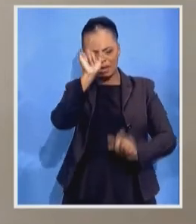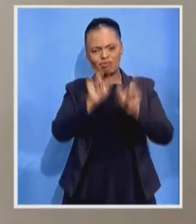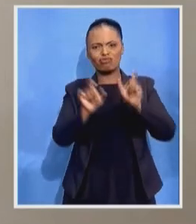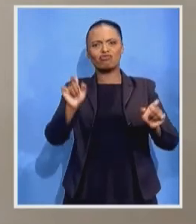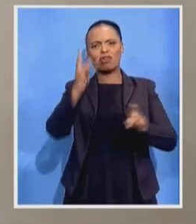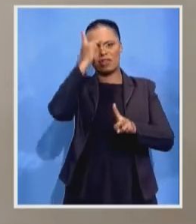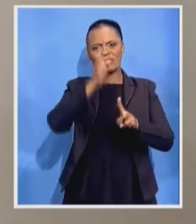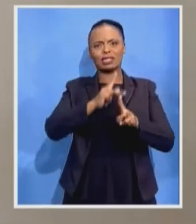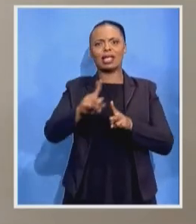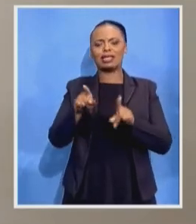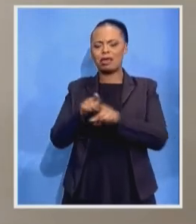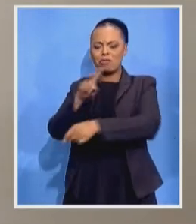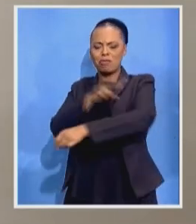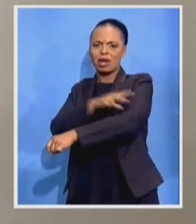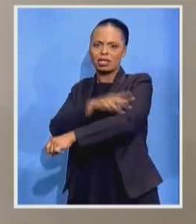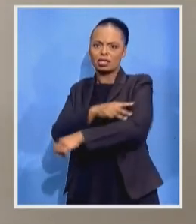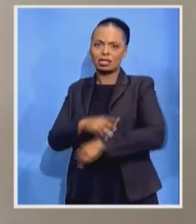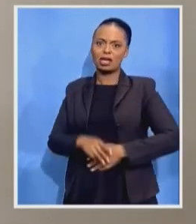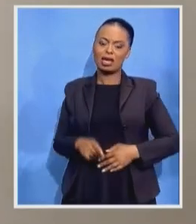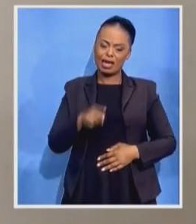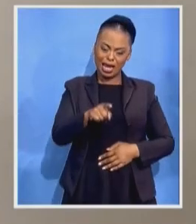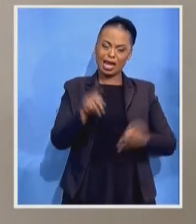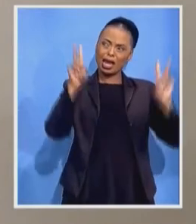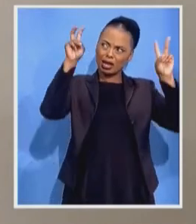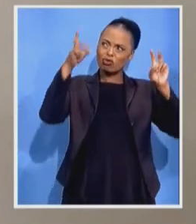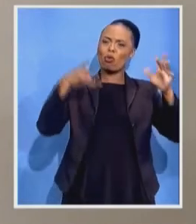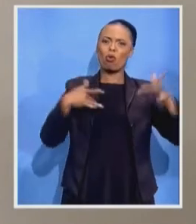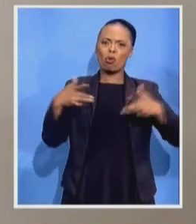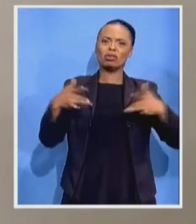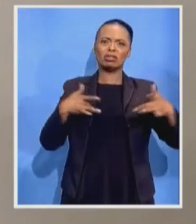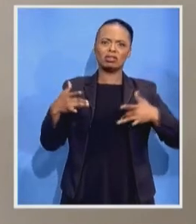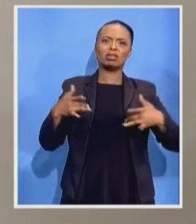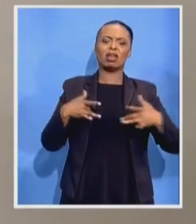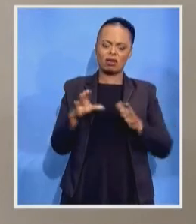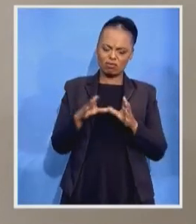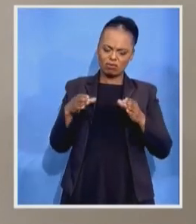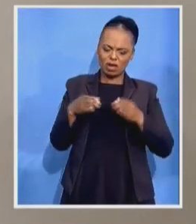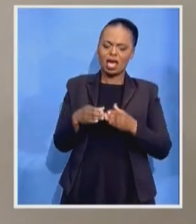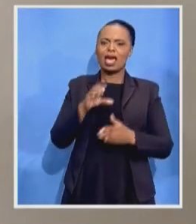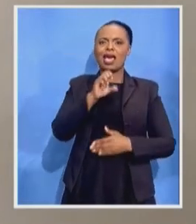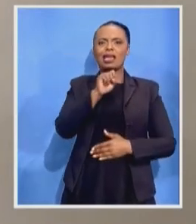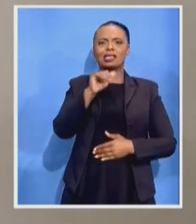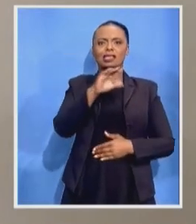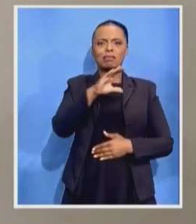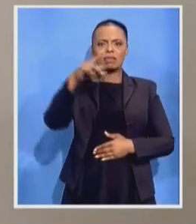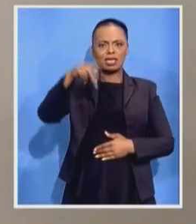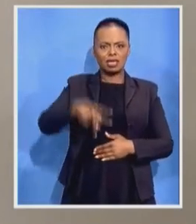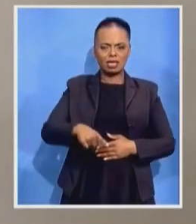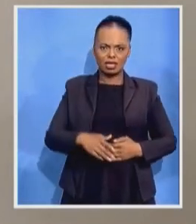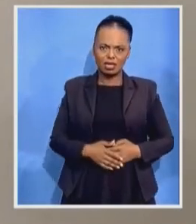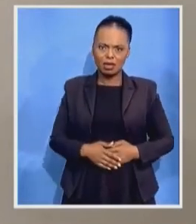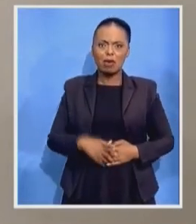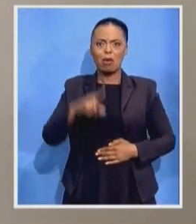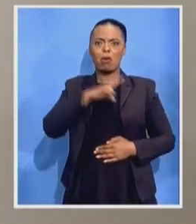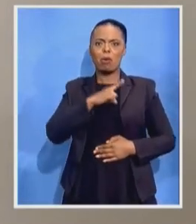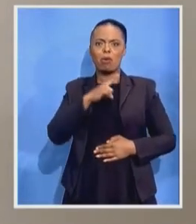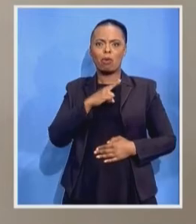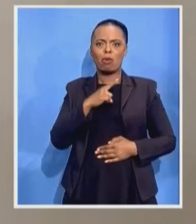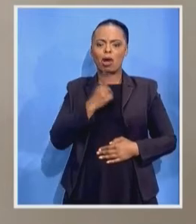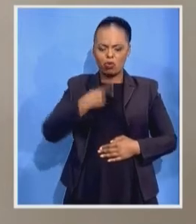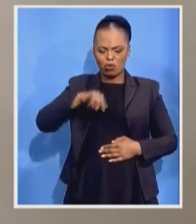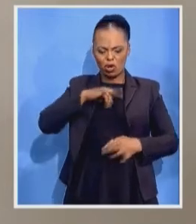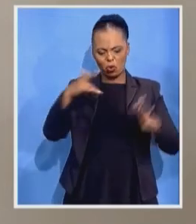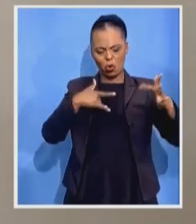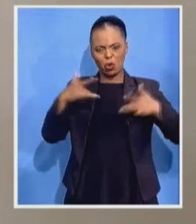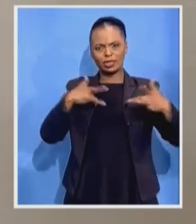about as the SACP, because we are concerned about building the capacity of the state.